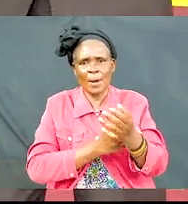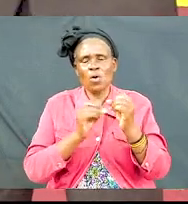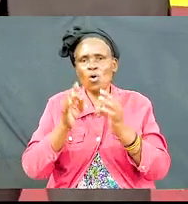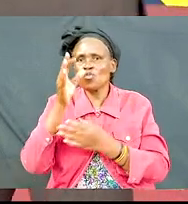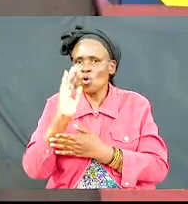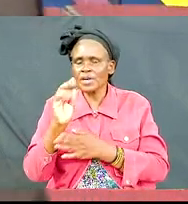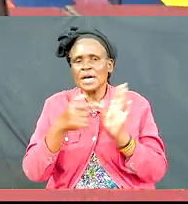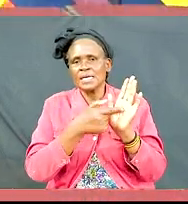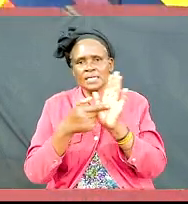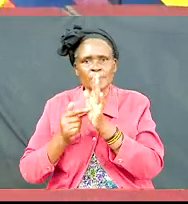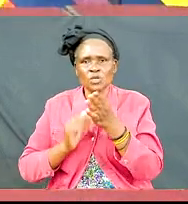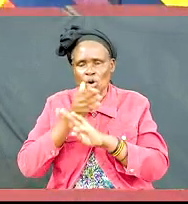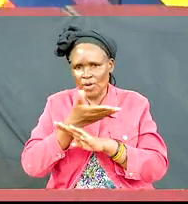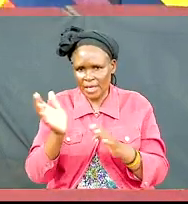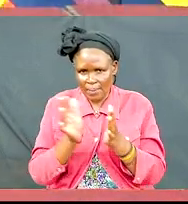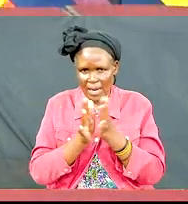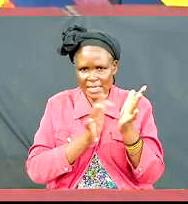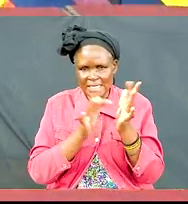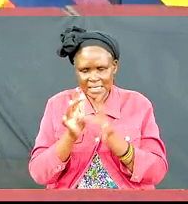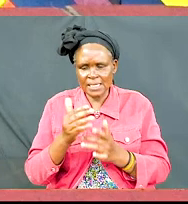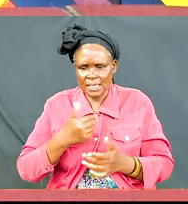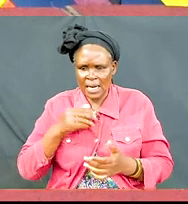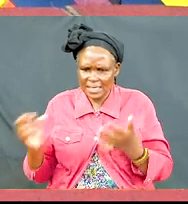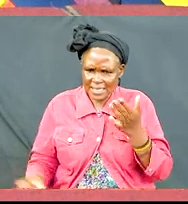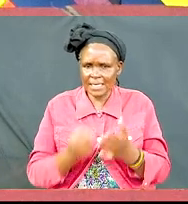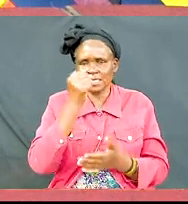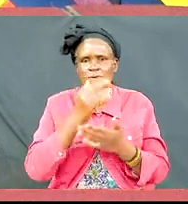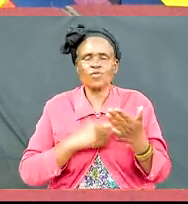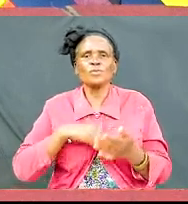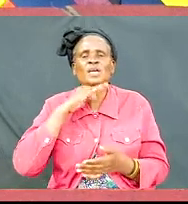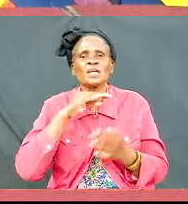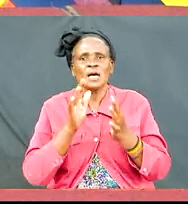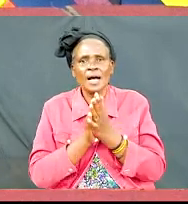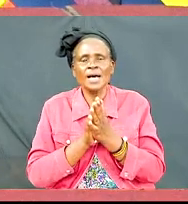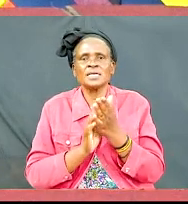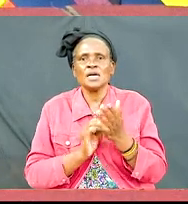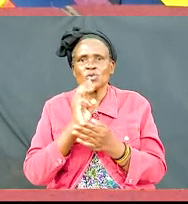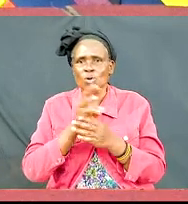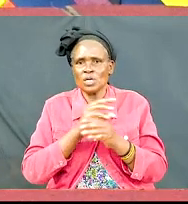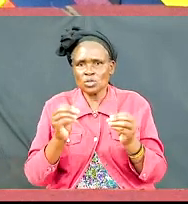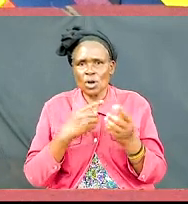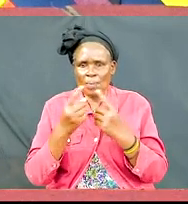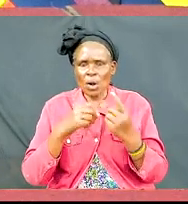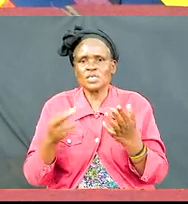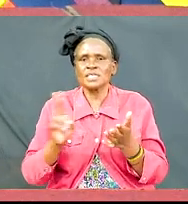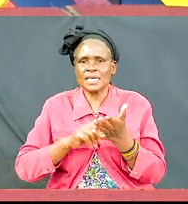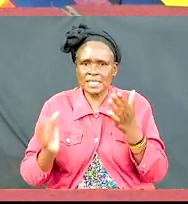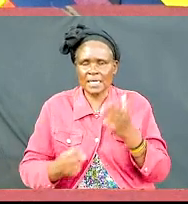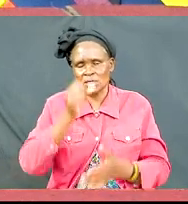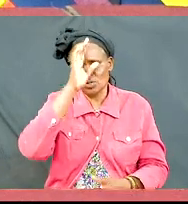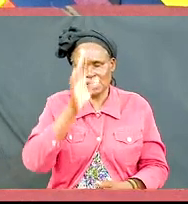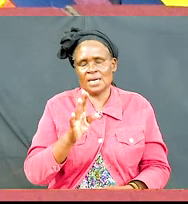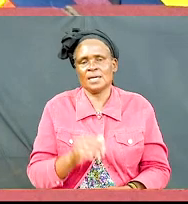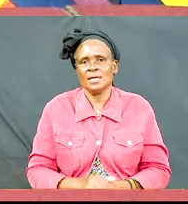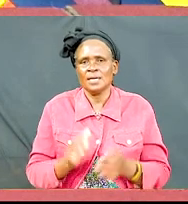over death. And Jesus had risen from the dead. And that's why we talk about the Resurrection Sunday.